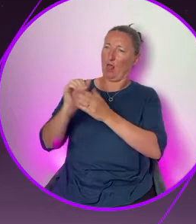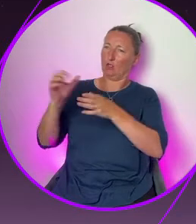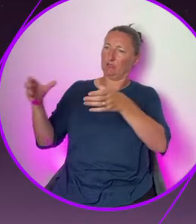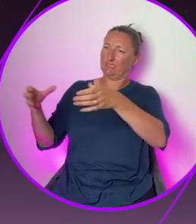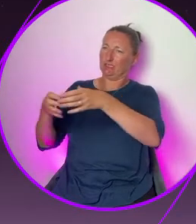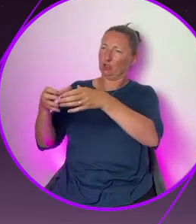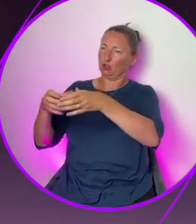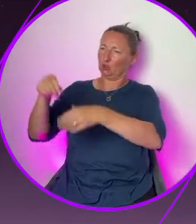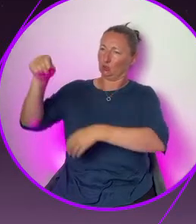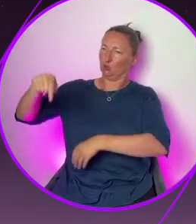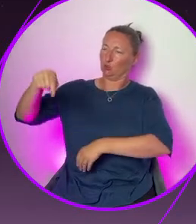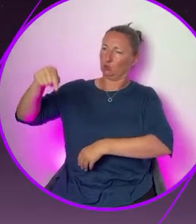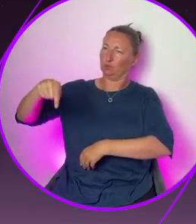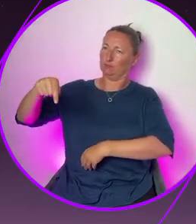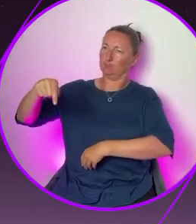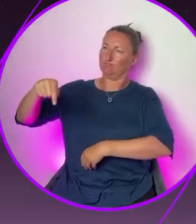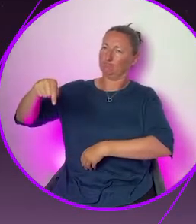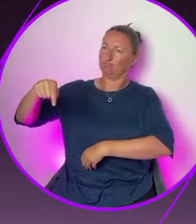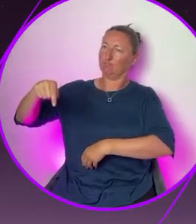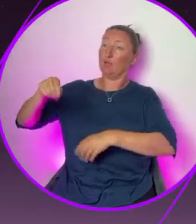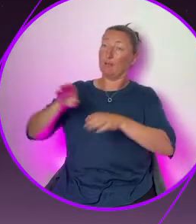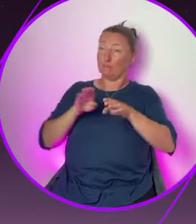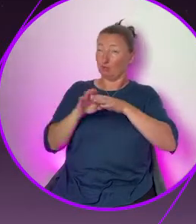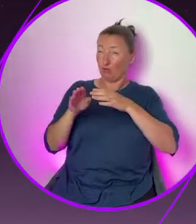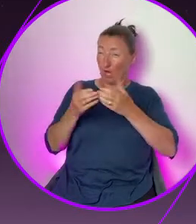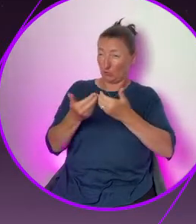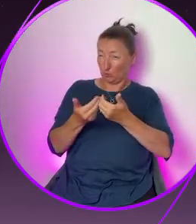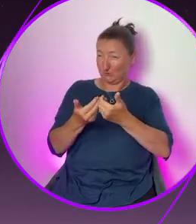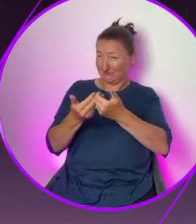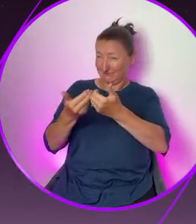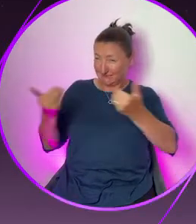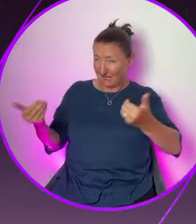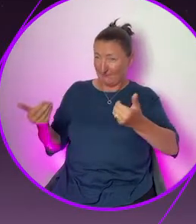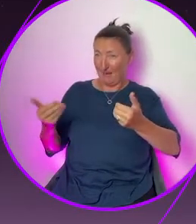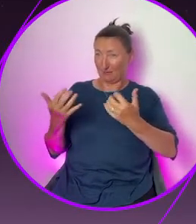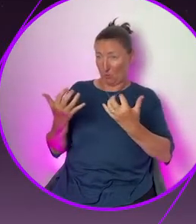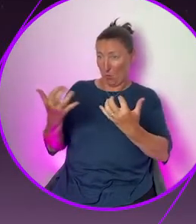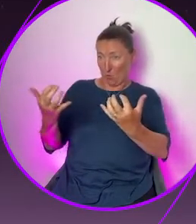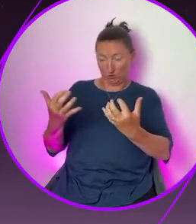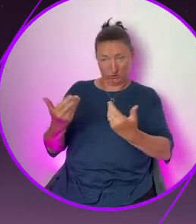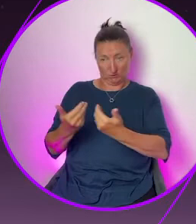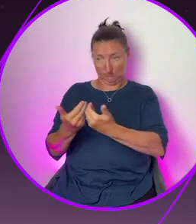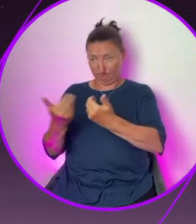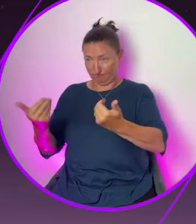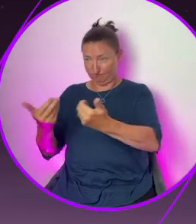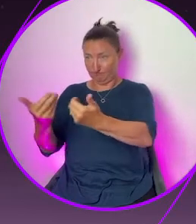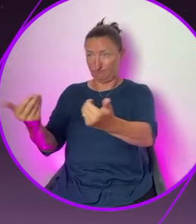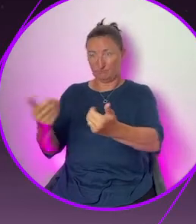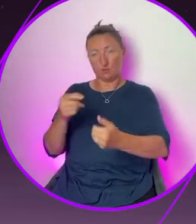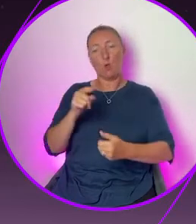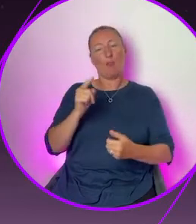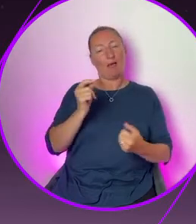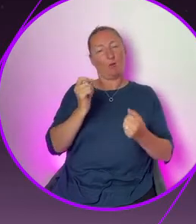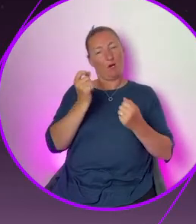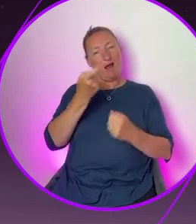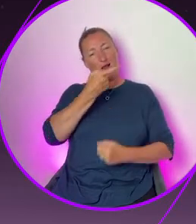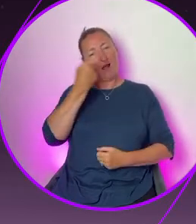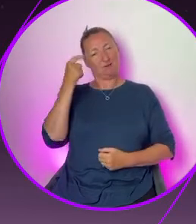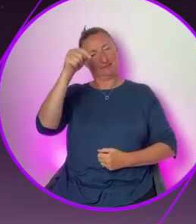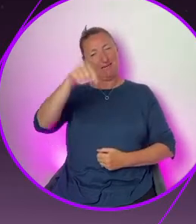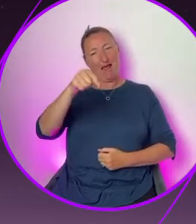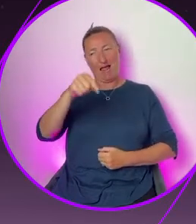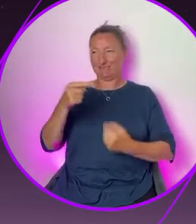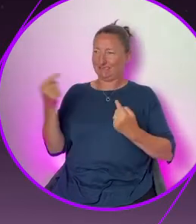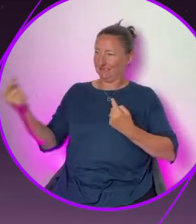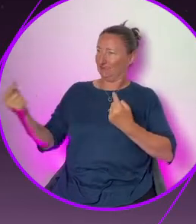there has definitely been a push in recent years to segment audiences in order to understand them better. However, I mean, there's always often a presumption that the only